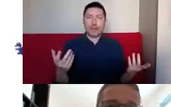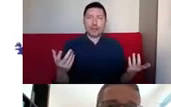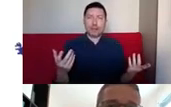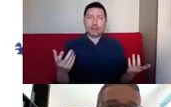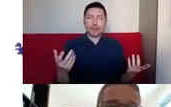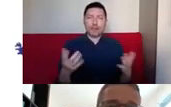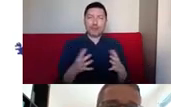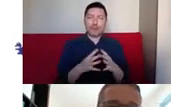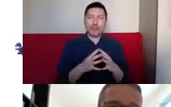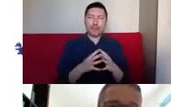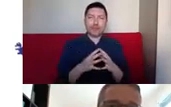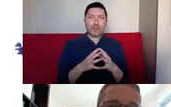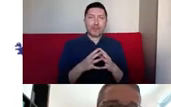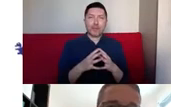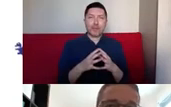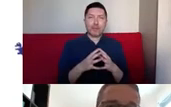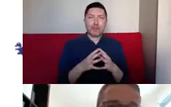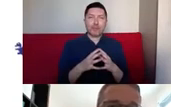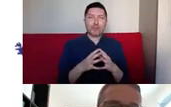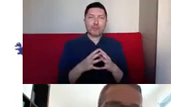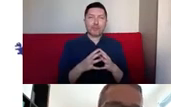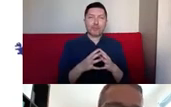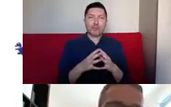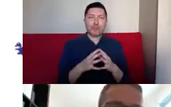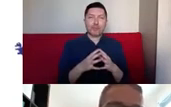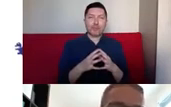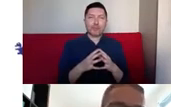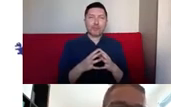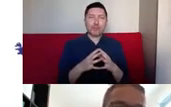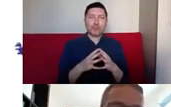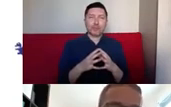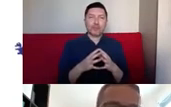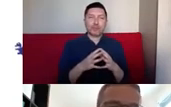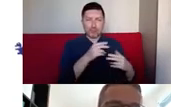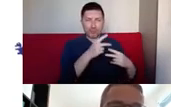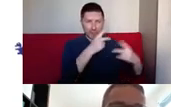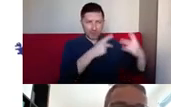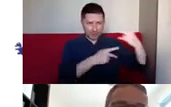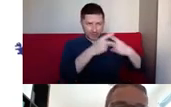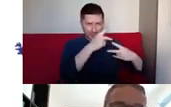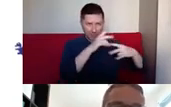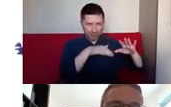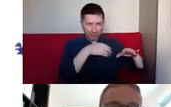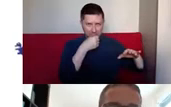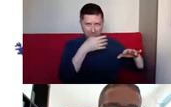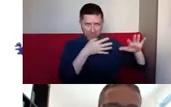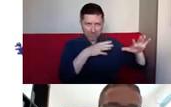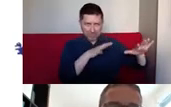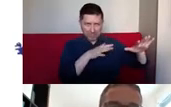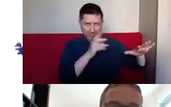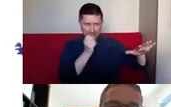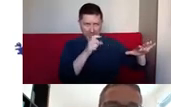For the slide? No, it doesn't work. Yeah, here you see. Because goal number 8 is on the promotion of